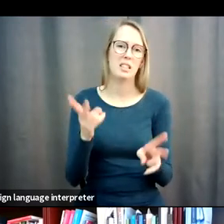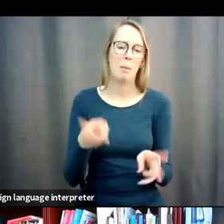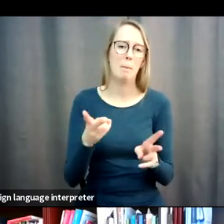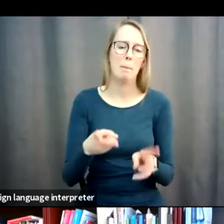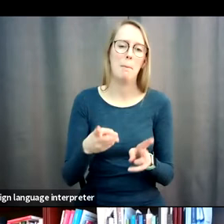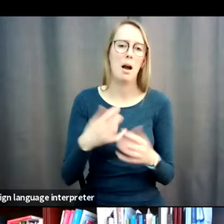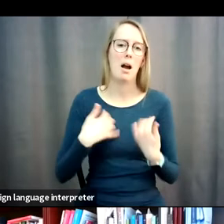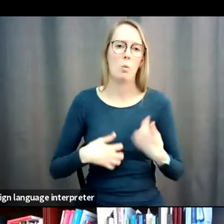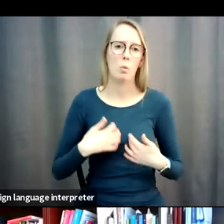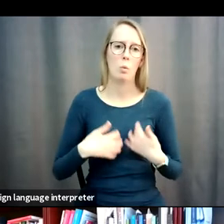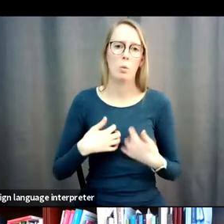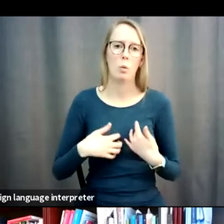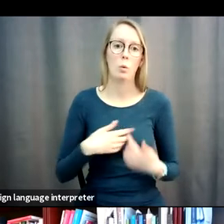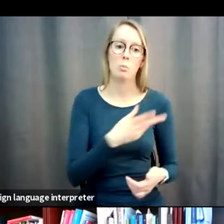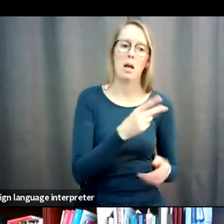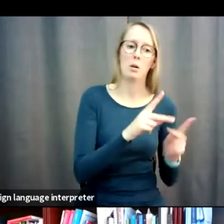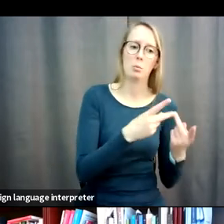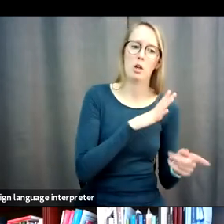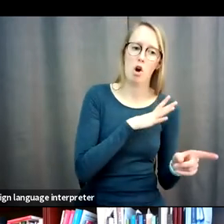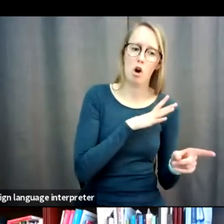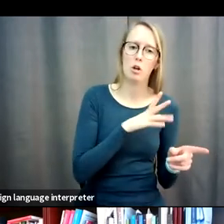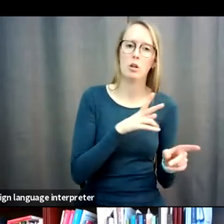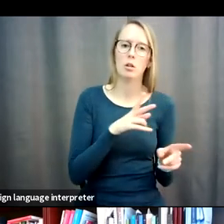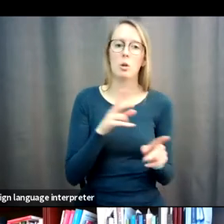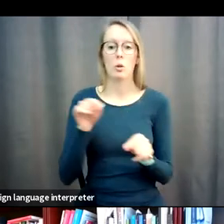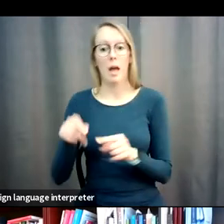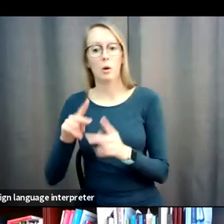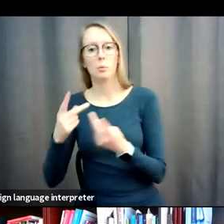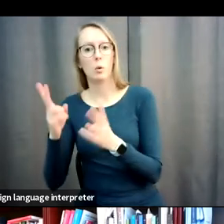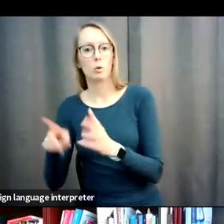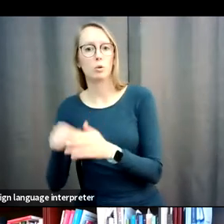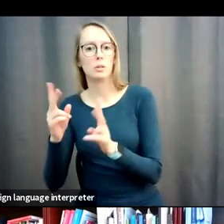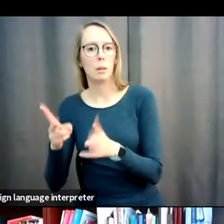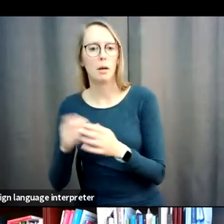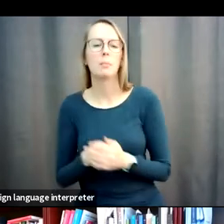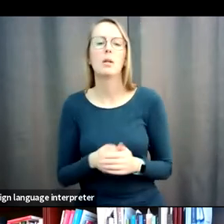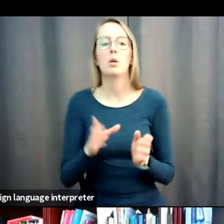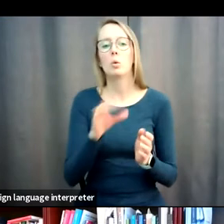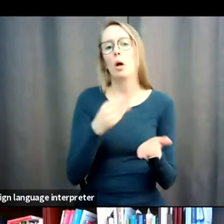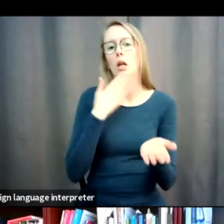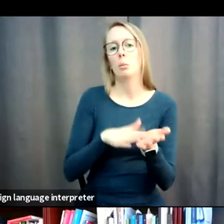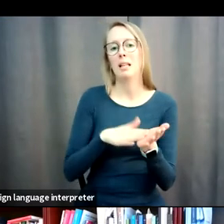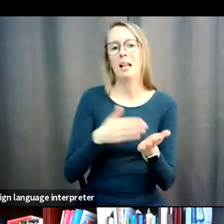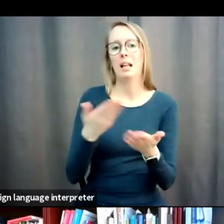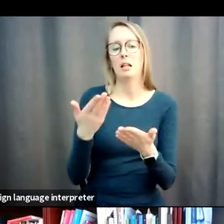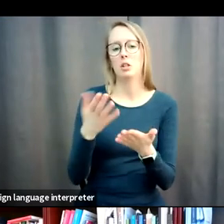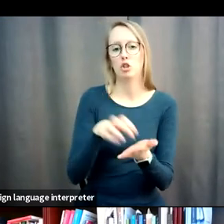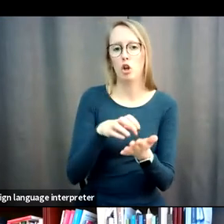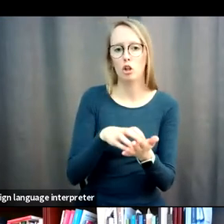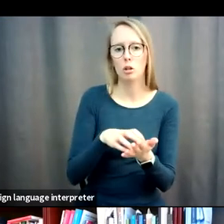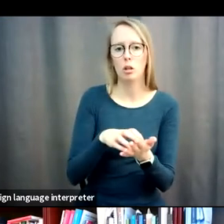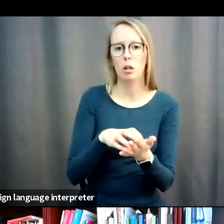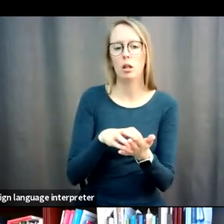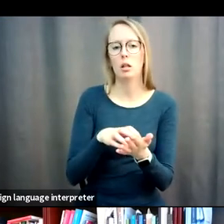concern that the other committee had, so it's picked up by this committee. The recommendation was that the state should ensure, or the government